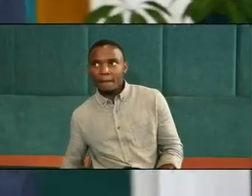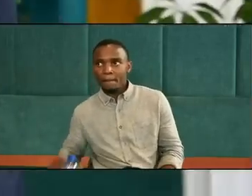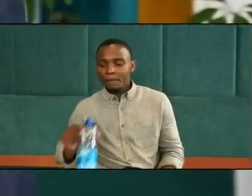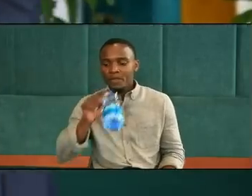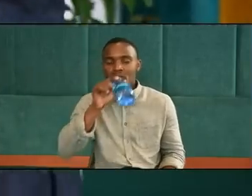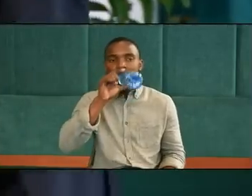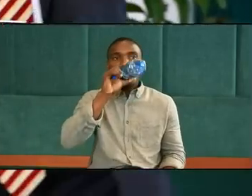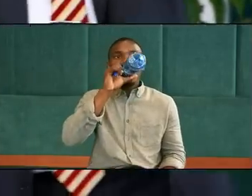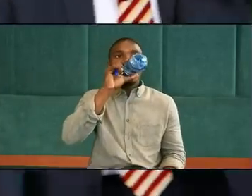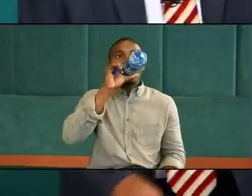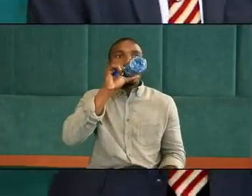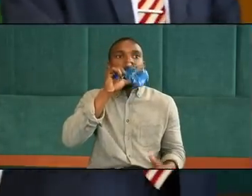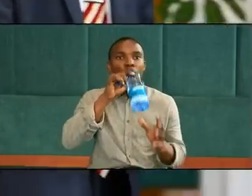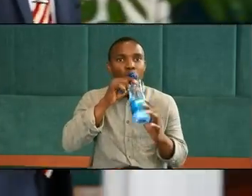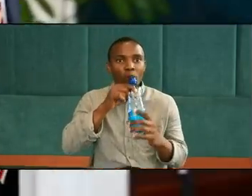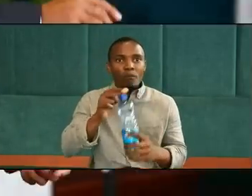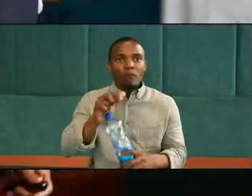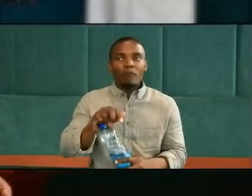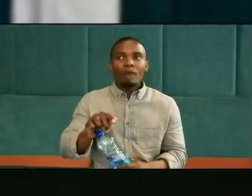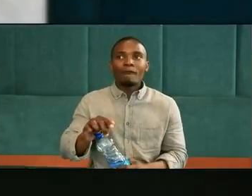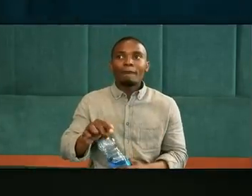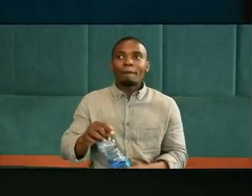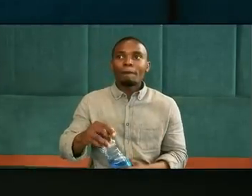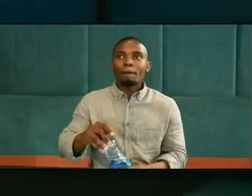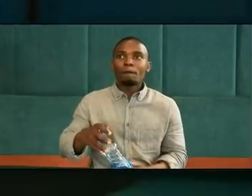Stand with me. We're going to sing that song.